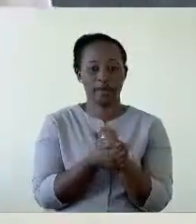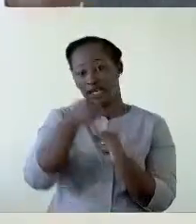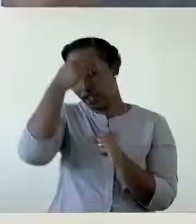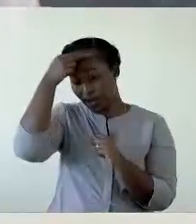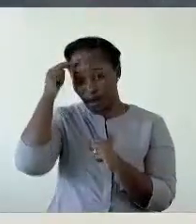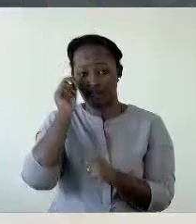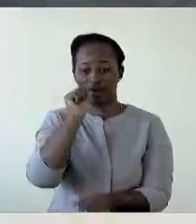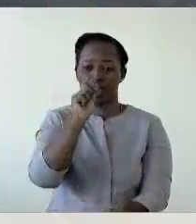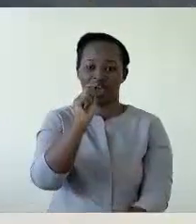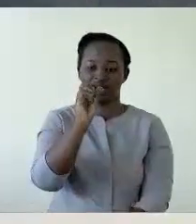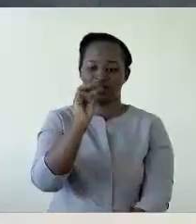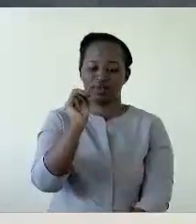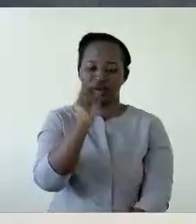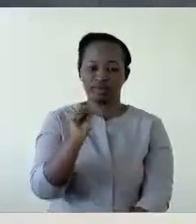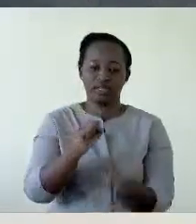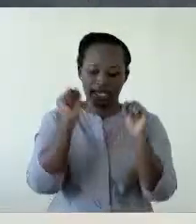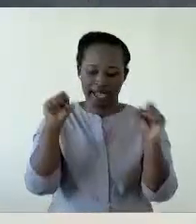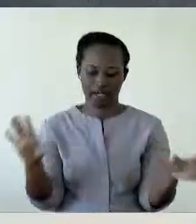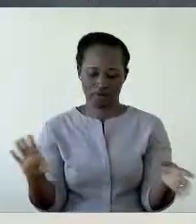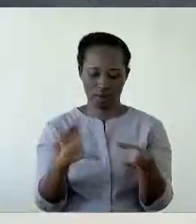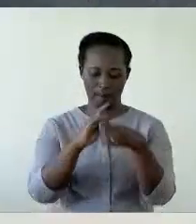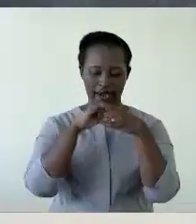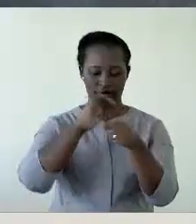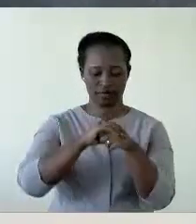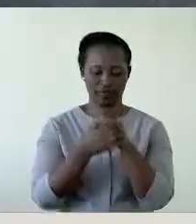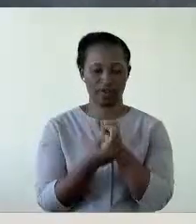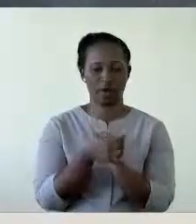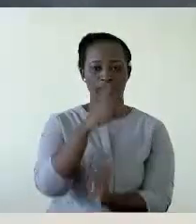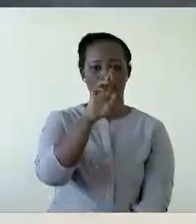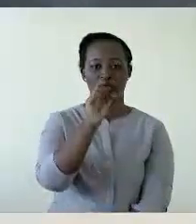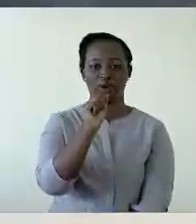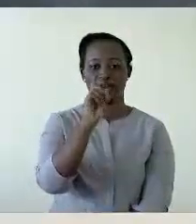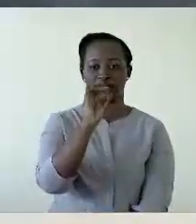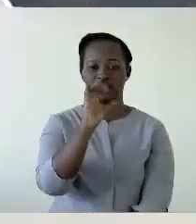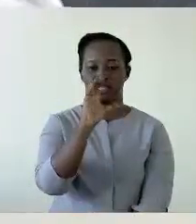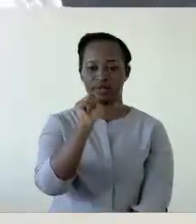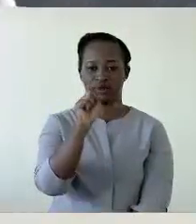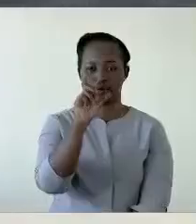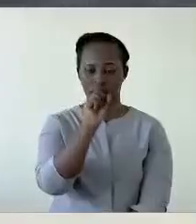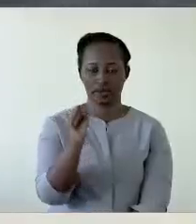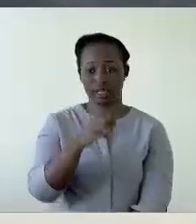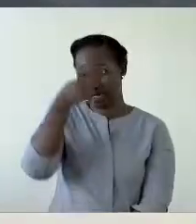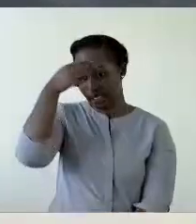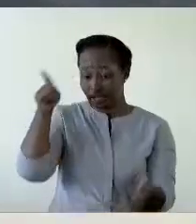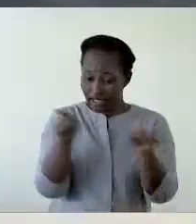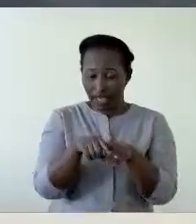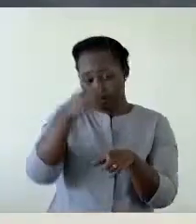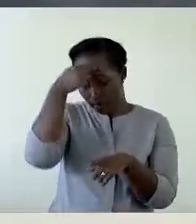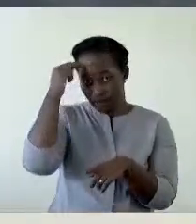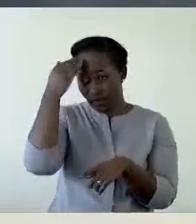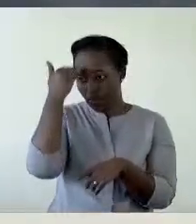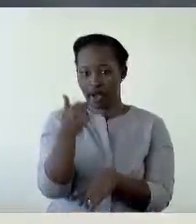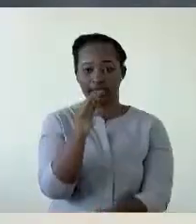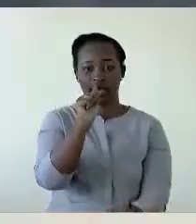why atoms can combine to form radicals. It is the same reason why atoms can combine to